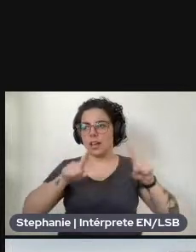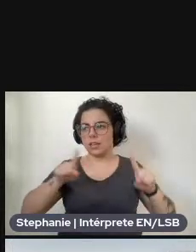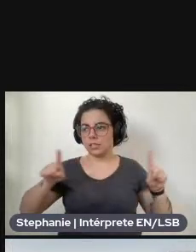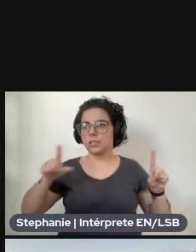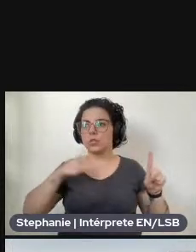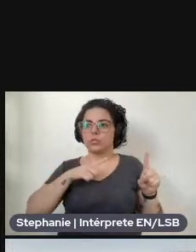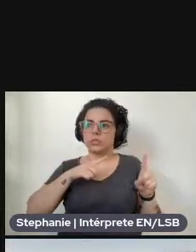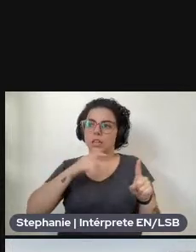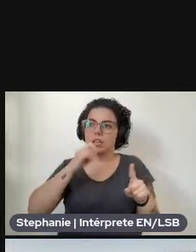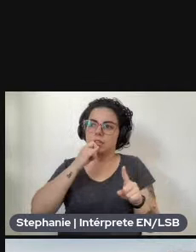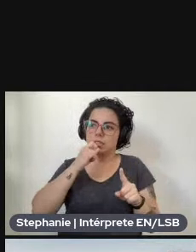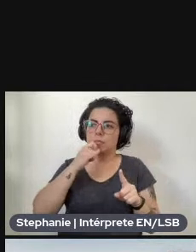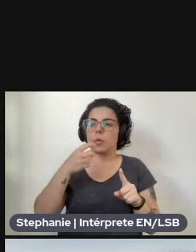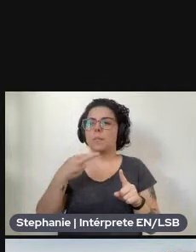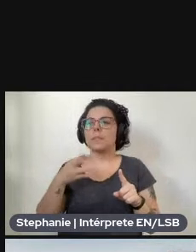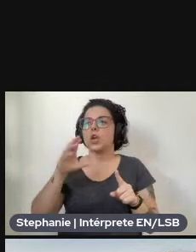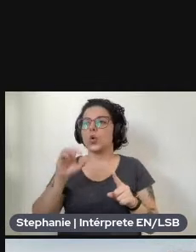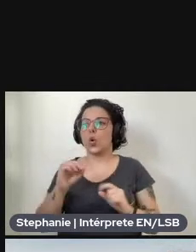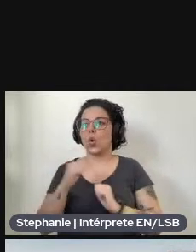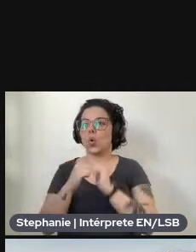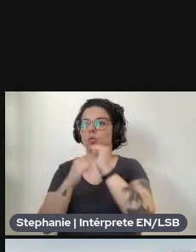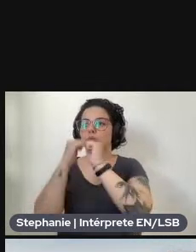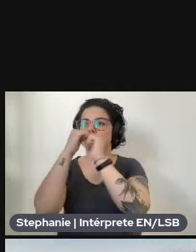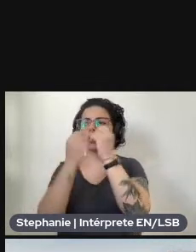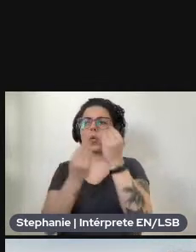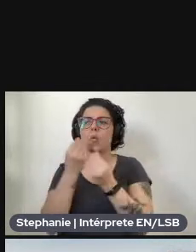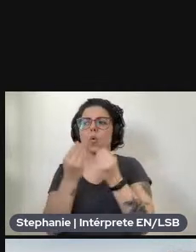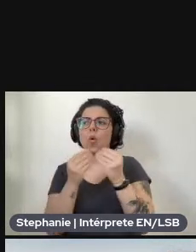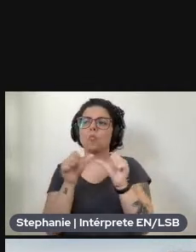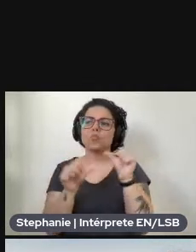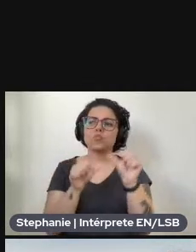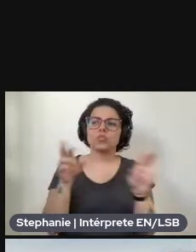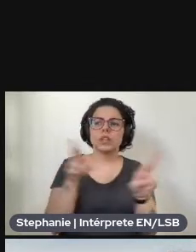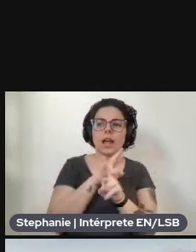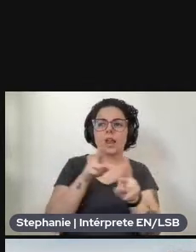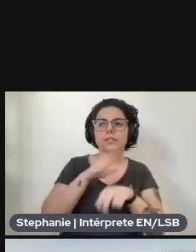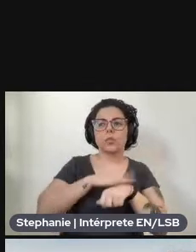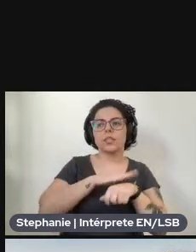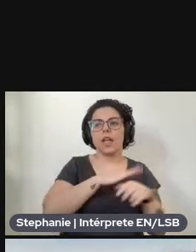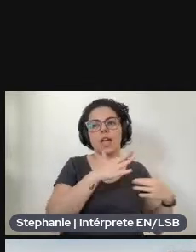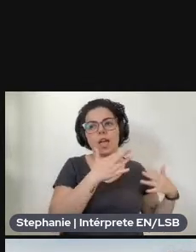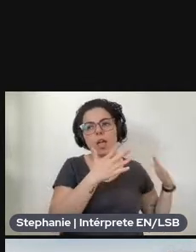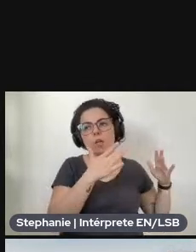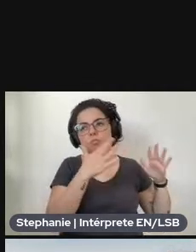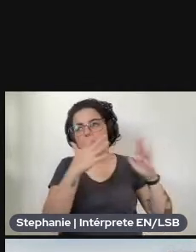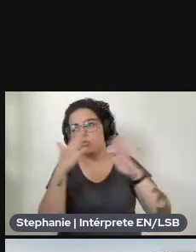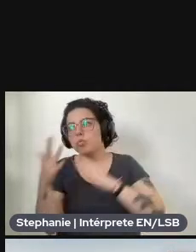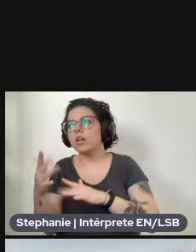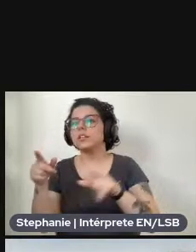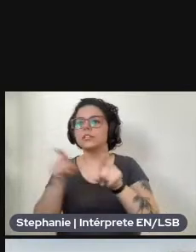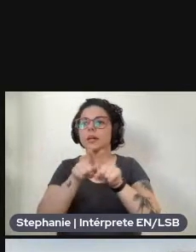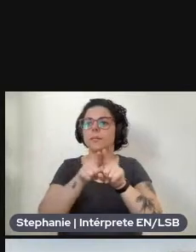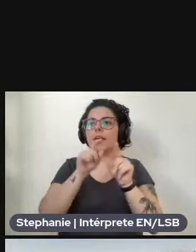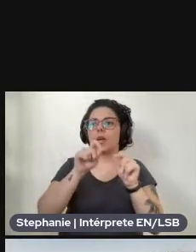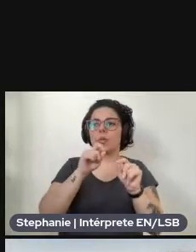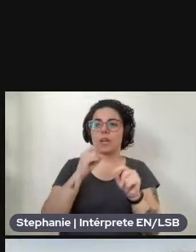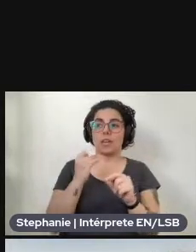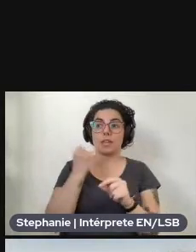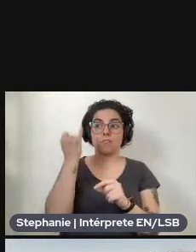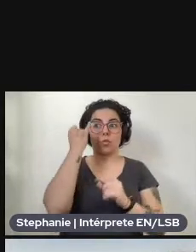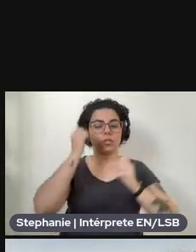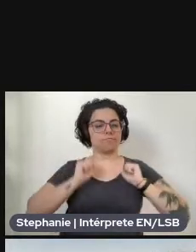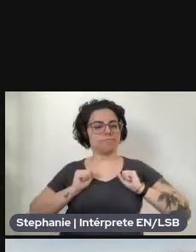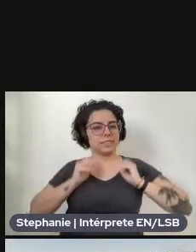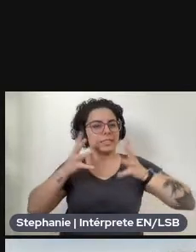the micro-constructions. So there are changing relationships over time, and of course, including also the importance